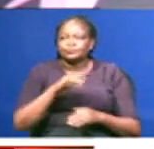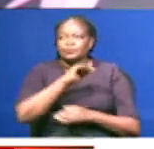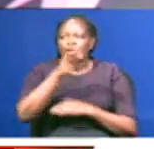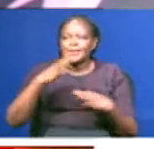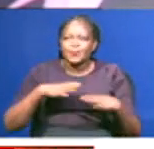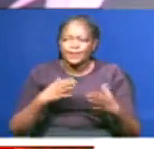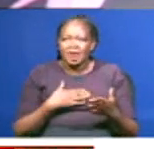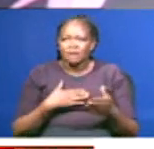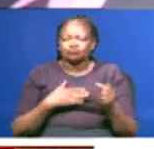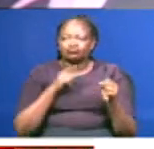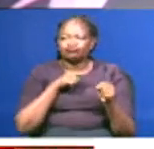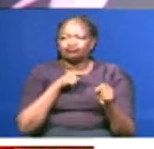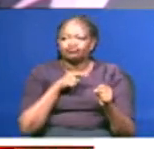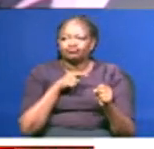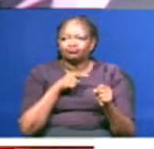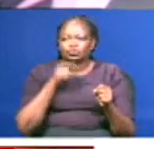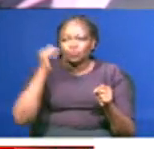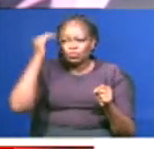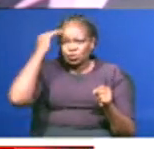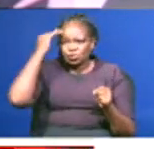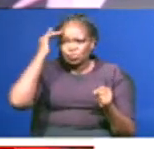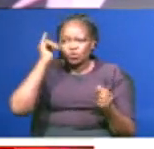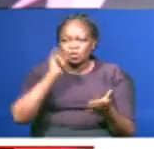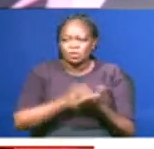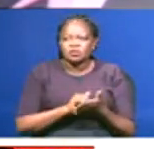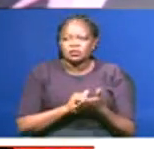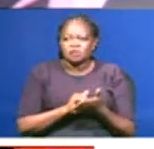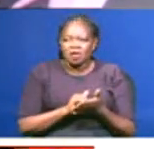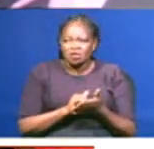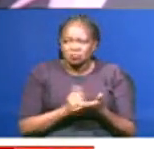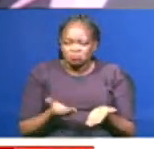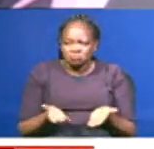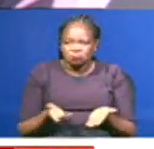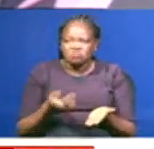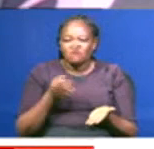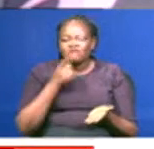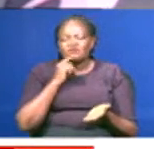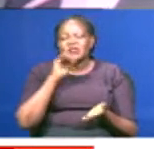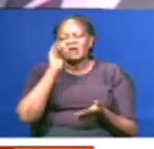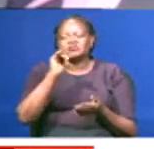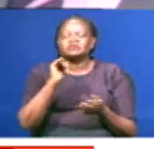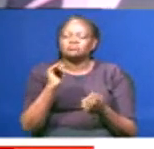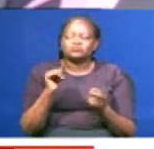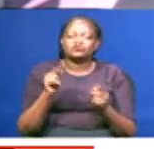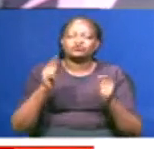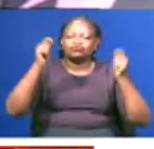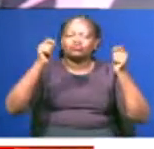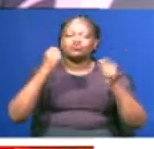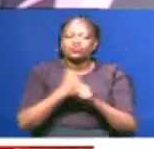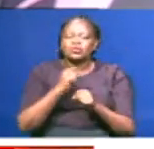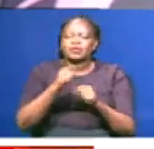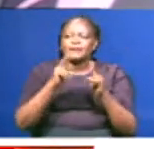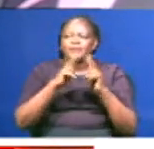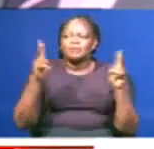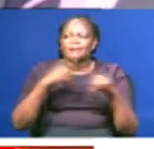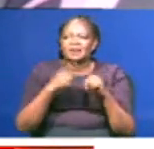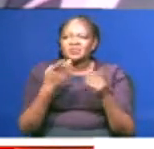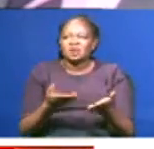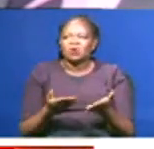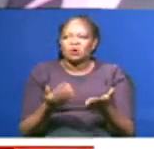hold on. We know Baba had called for a mass action. We'll do it peacefully. But for now, as you can see behind